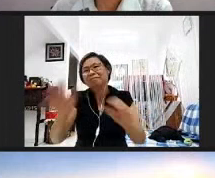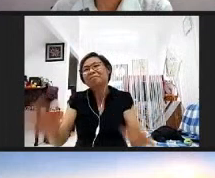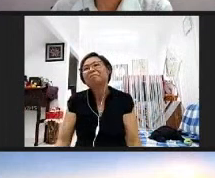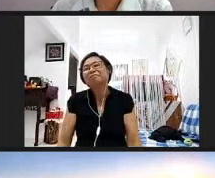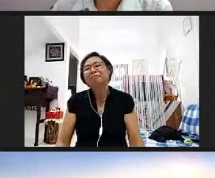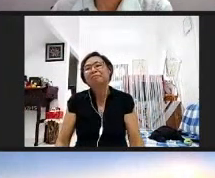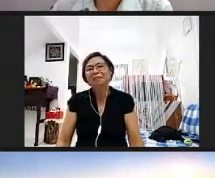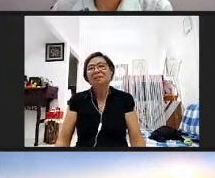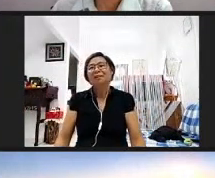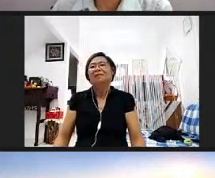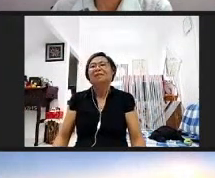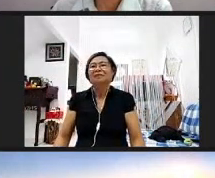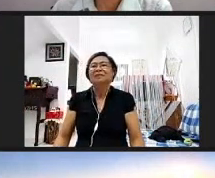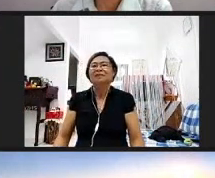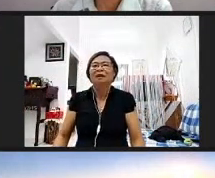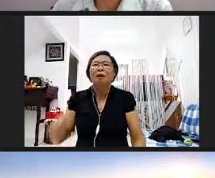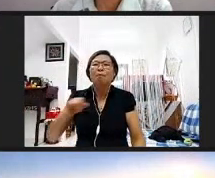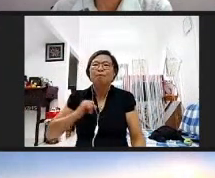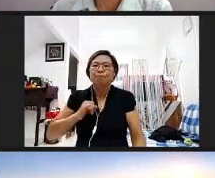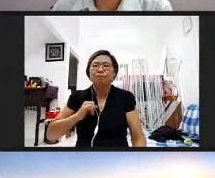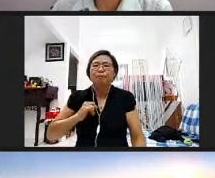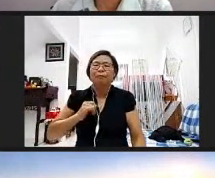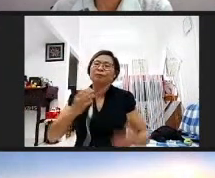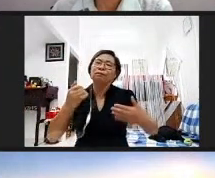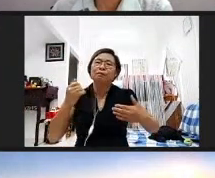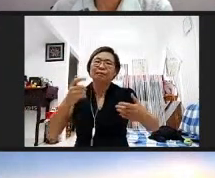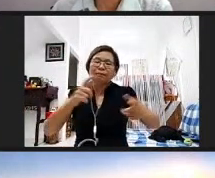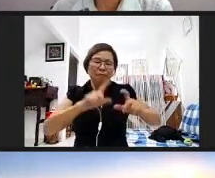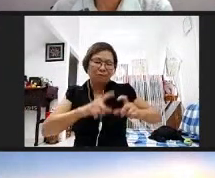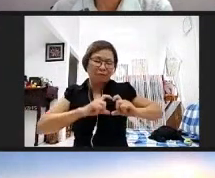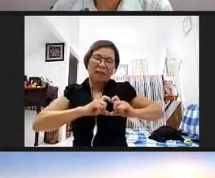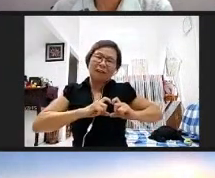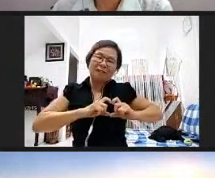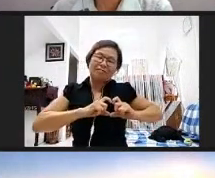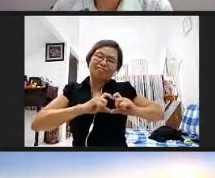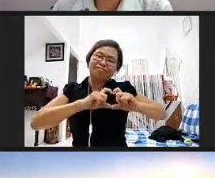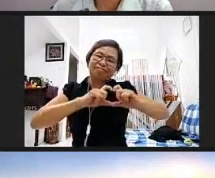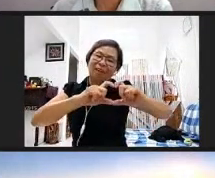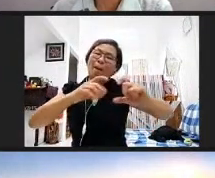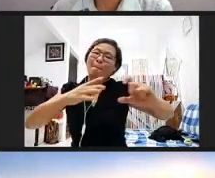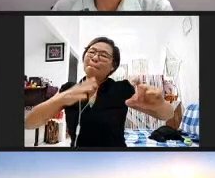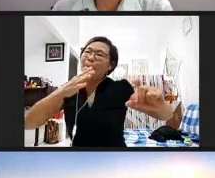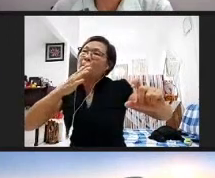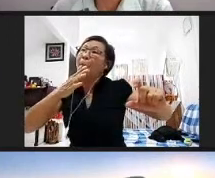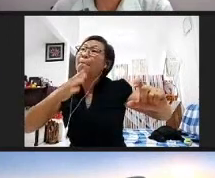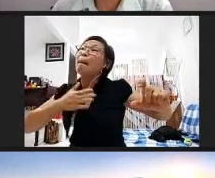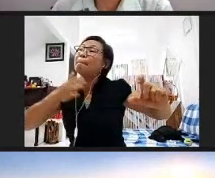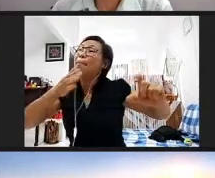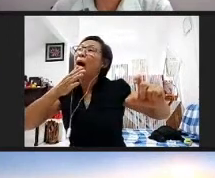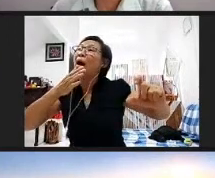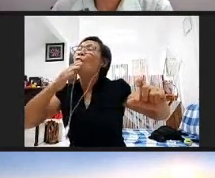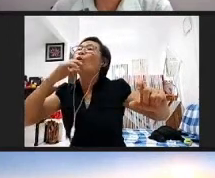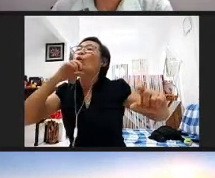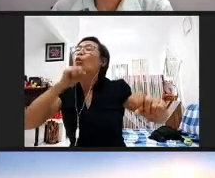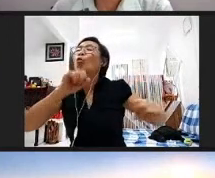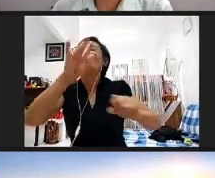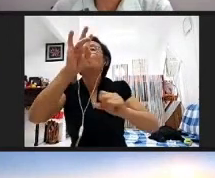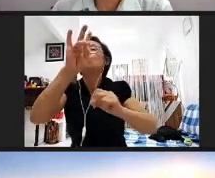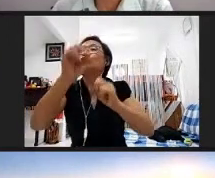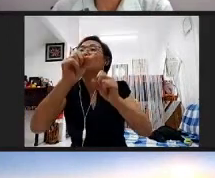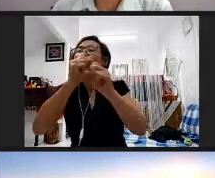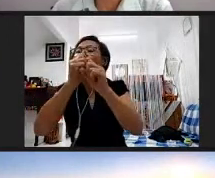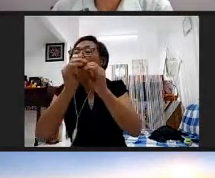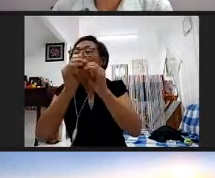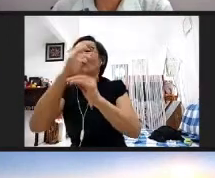Before I share more, I would like to dedicate this sharing to my mom. That's my mom. She's 70 plus, wishing her long life and